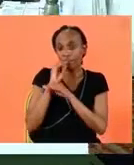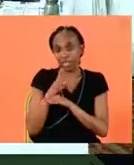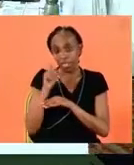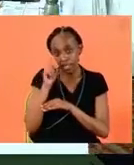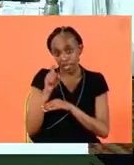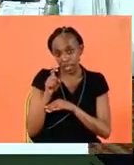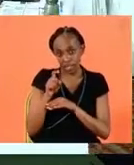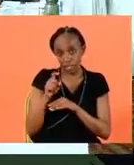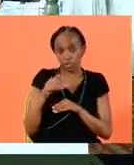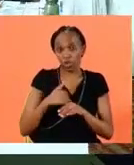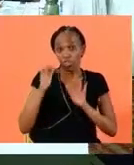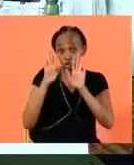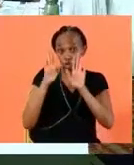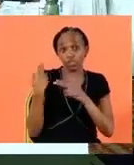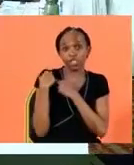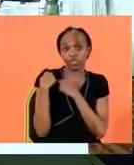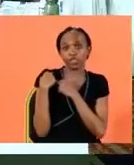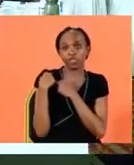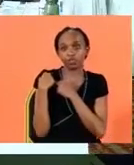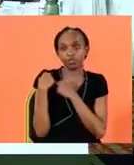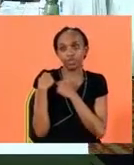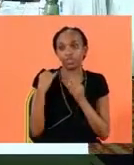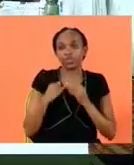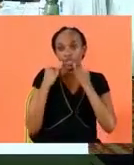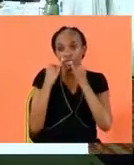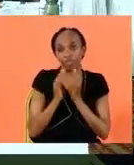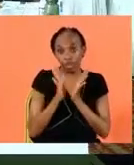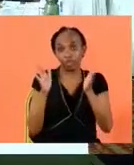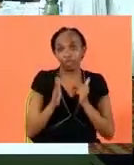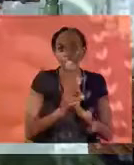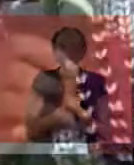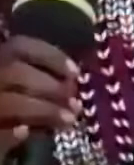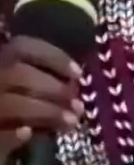need to play a critical role to inform the population.